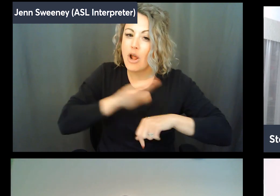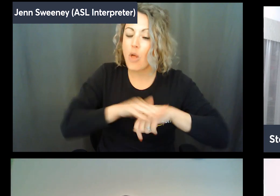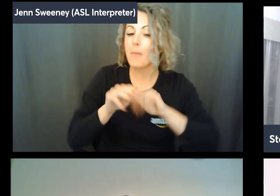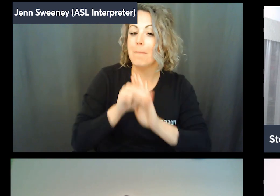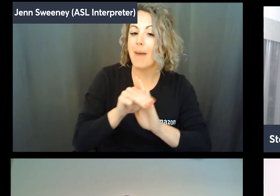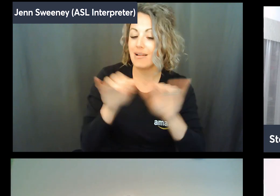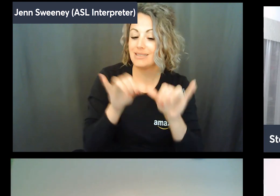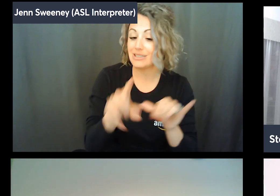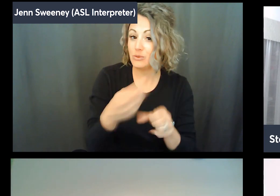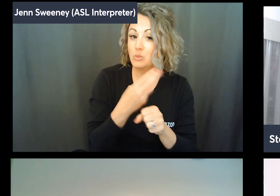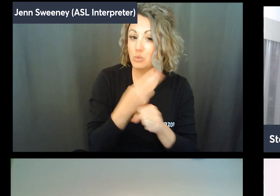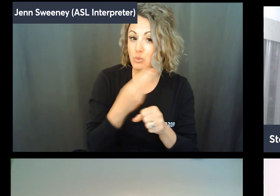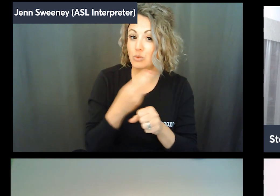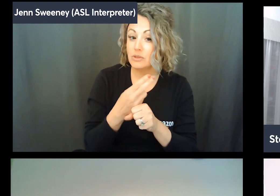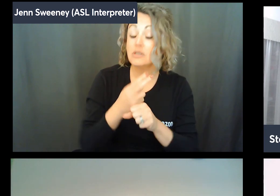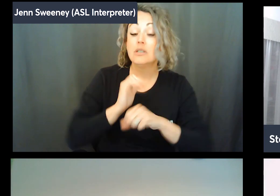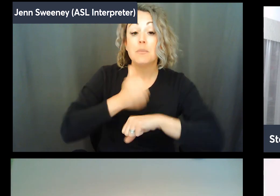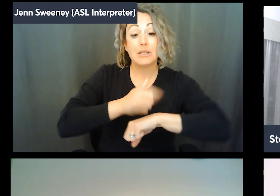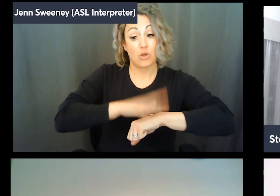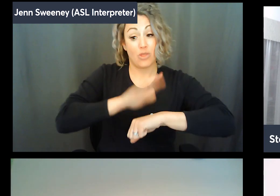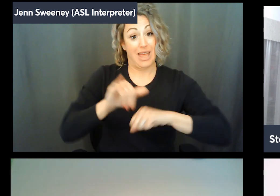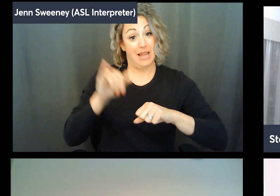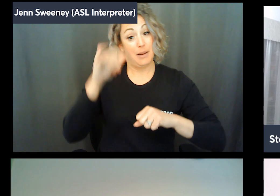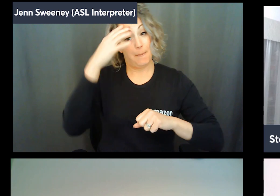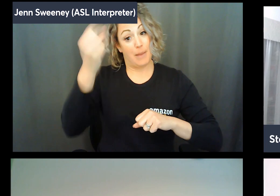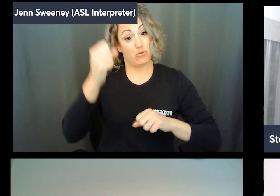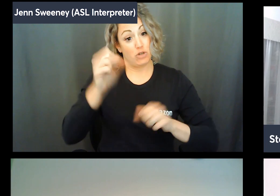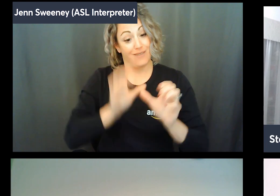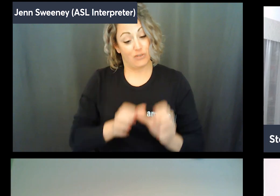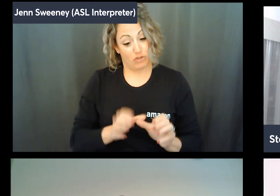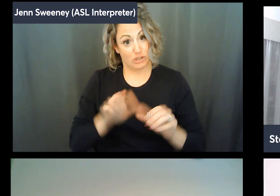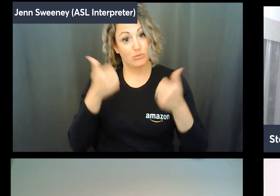using. And based on the memory configuration that they